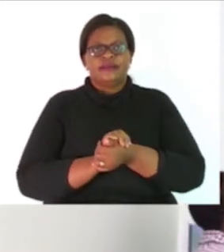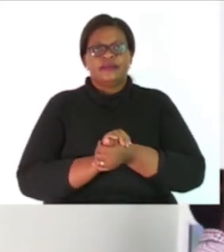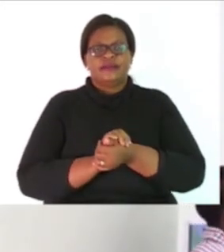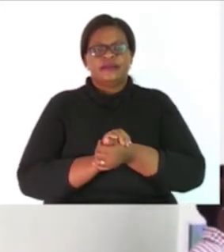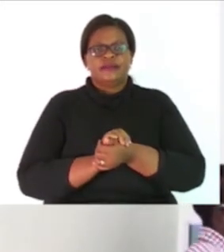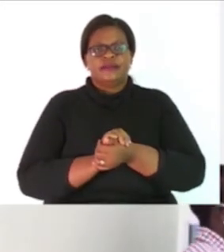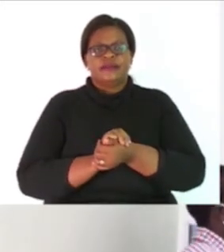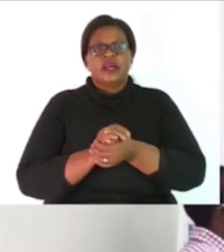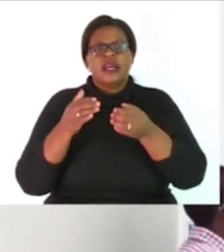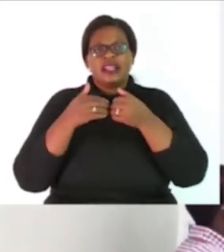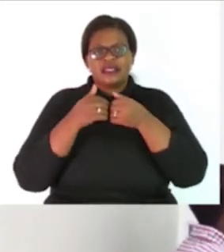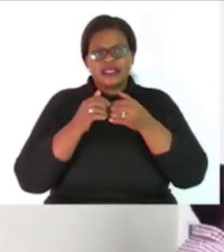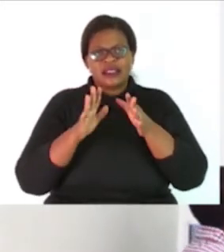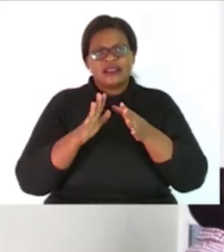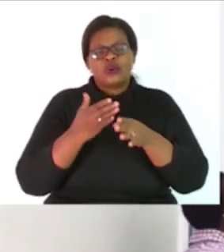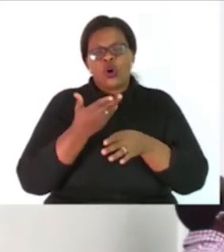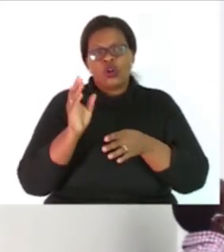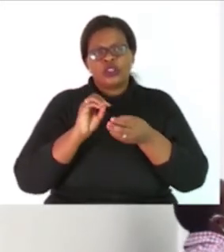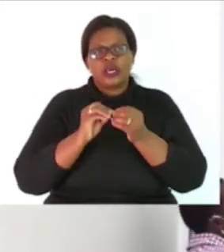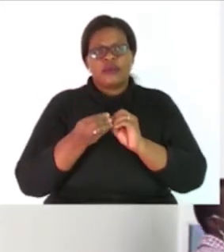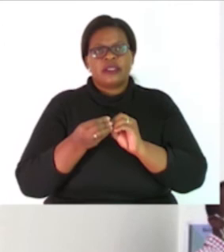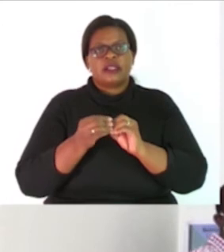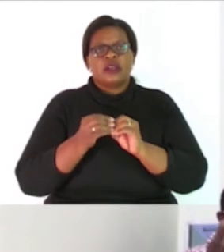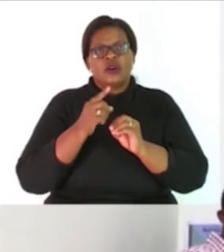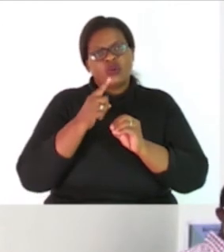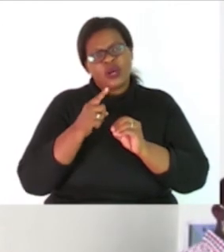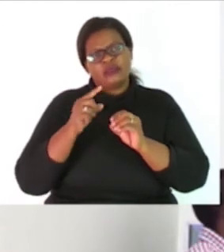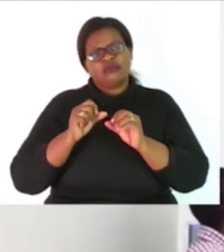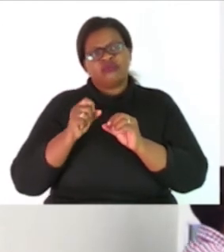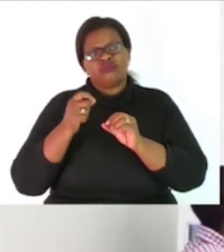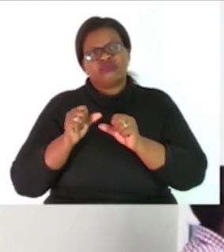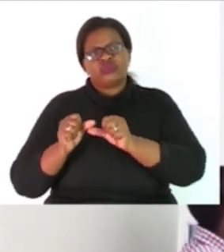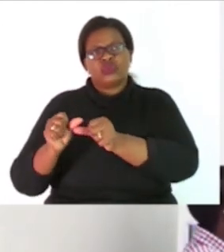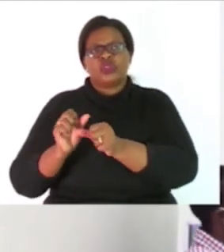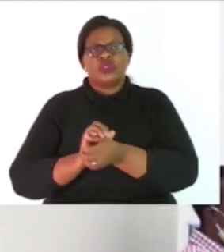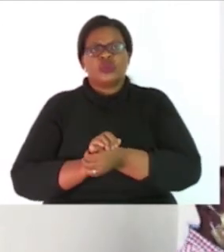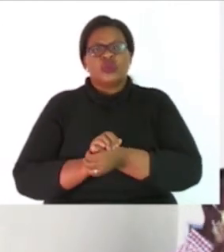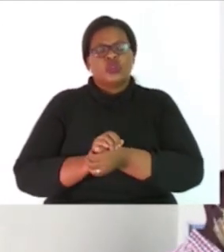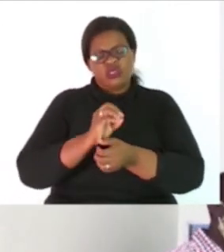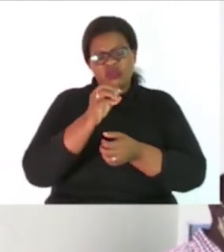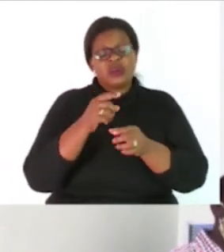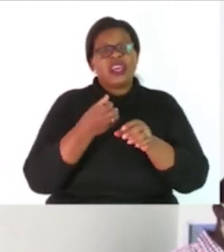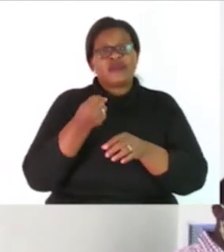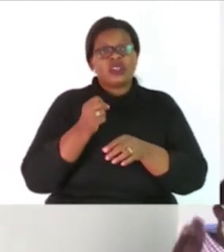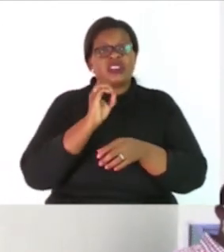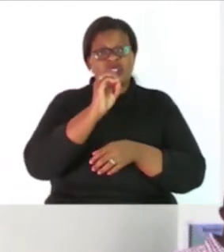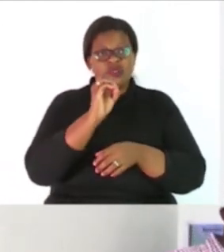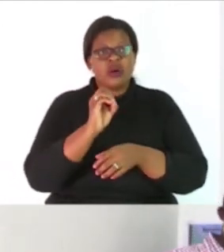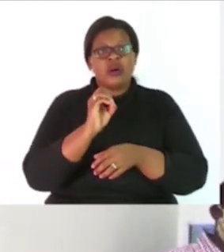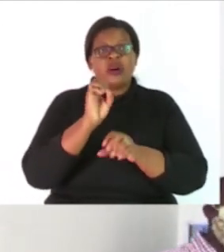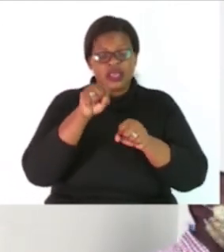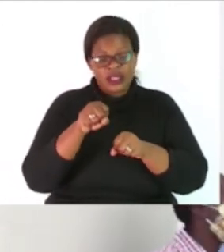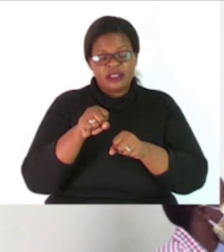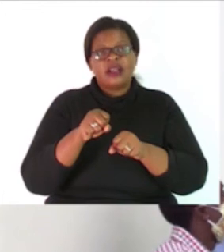Let's start them off one by one. We're not going to consider 0, although I wrote there 0, but just for you to know that 0